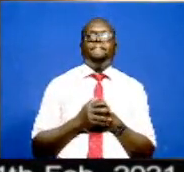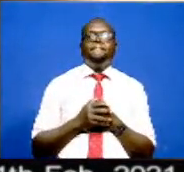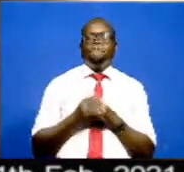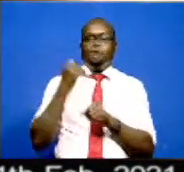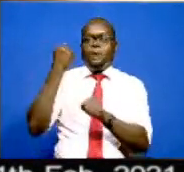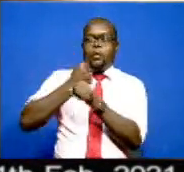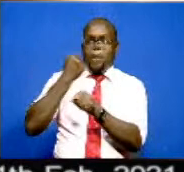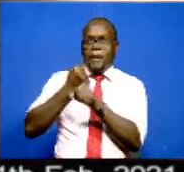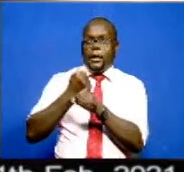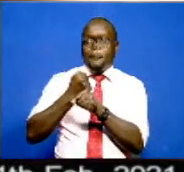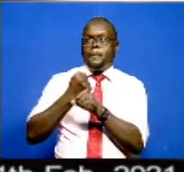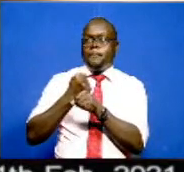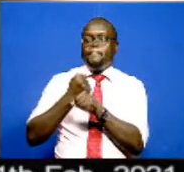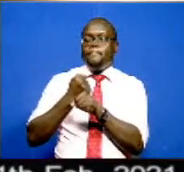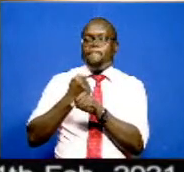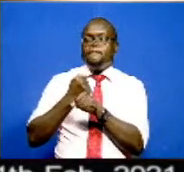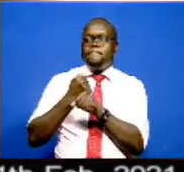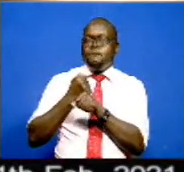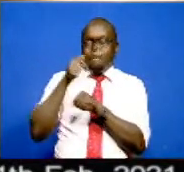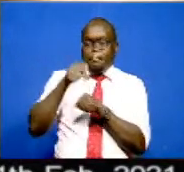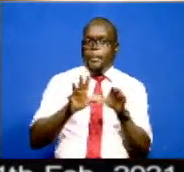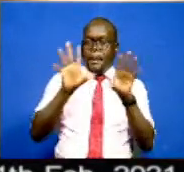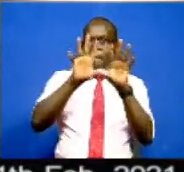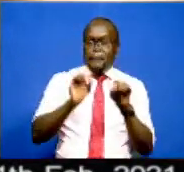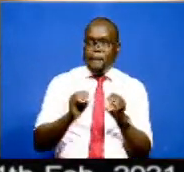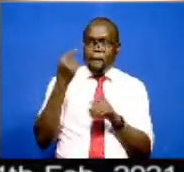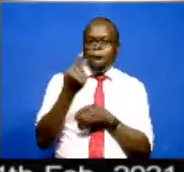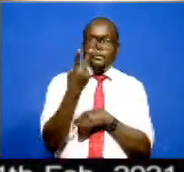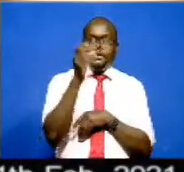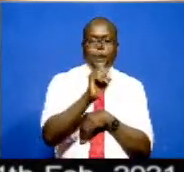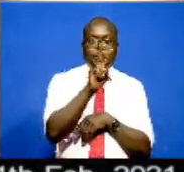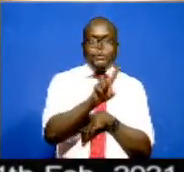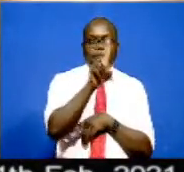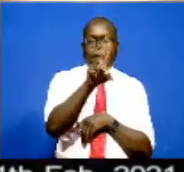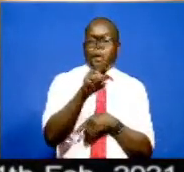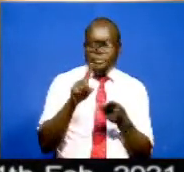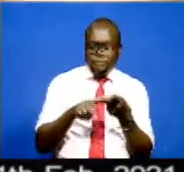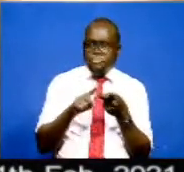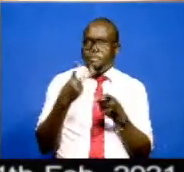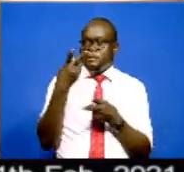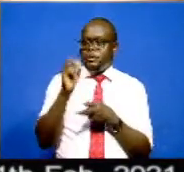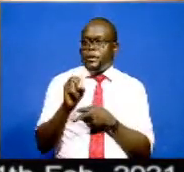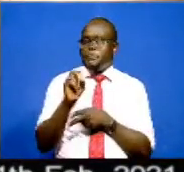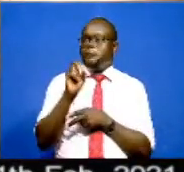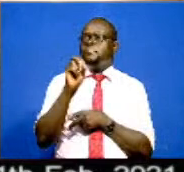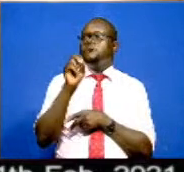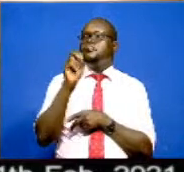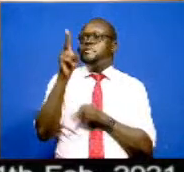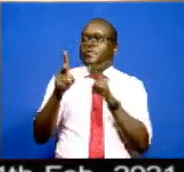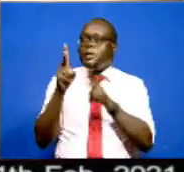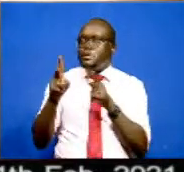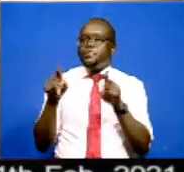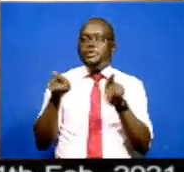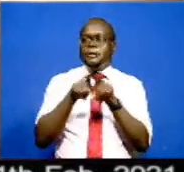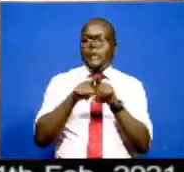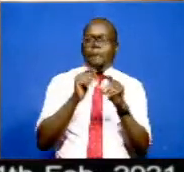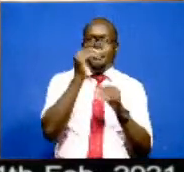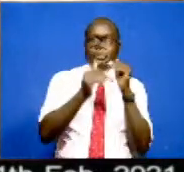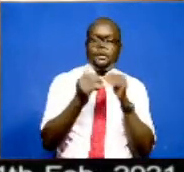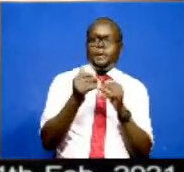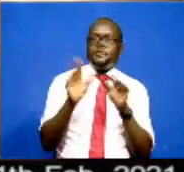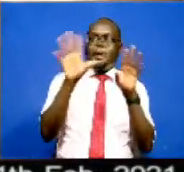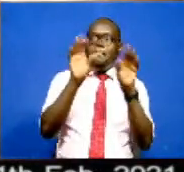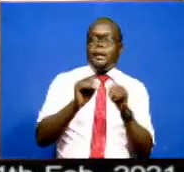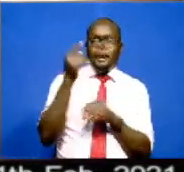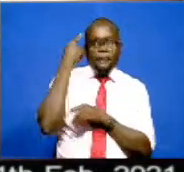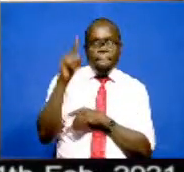working on this budget for 2021-2022 and processing the budget for